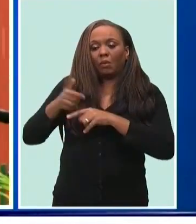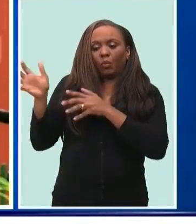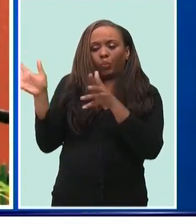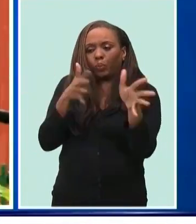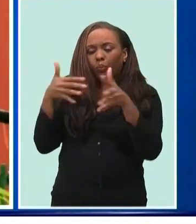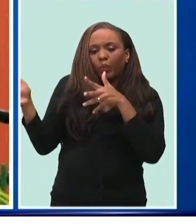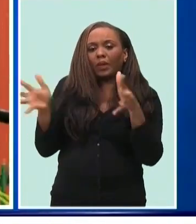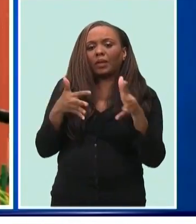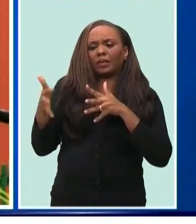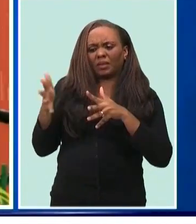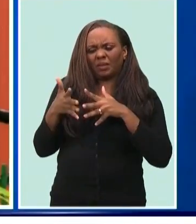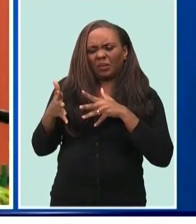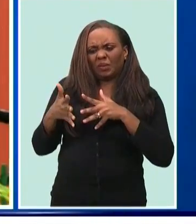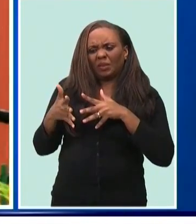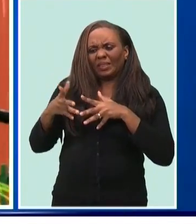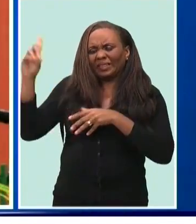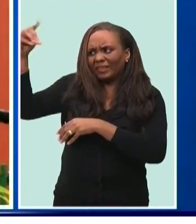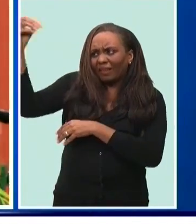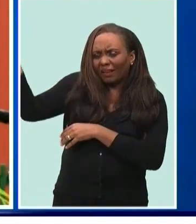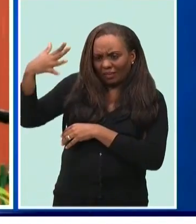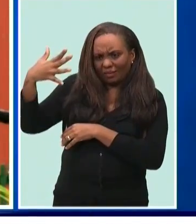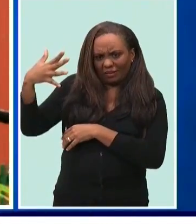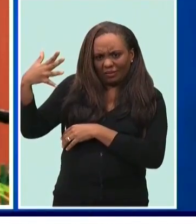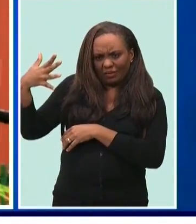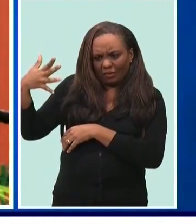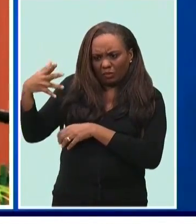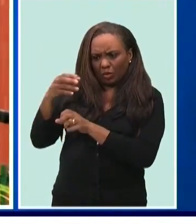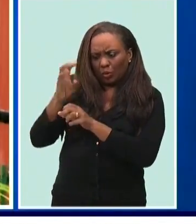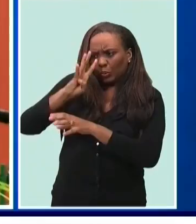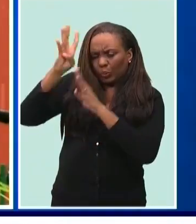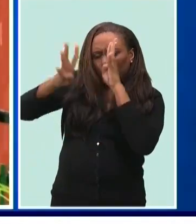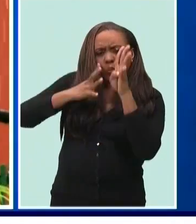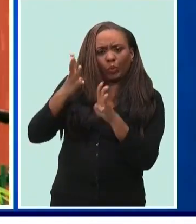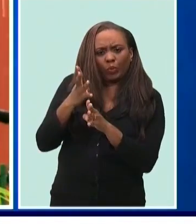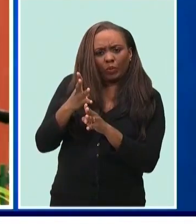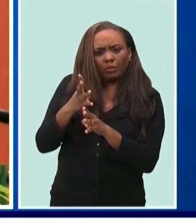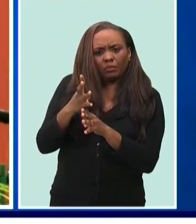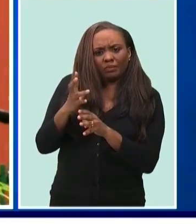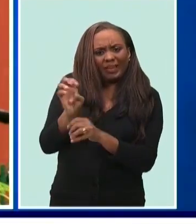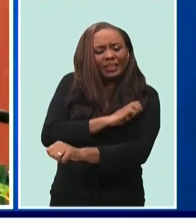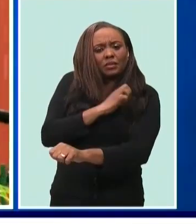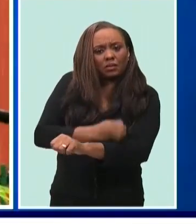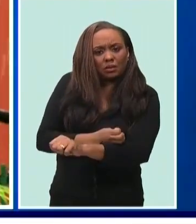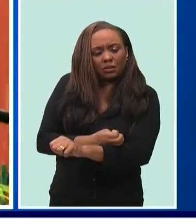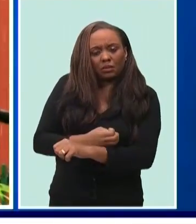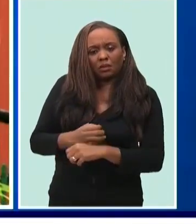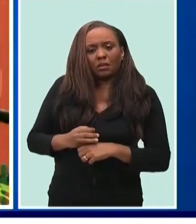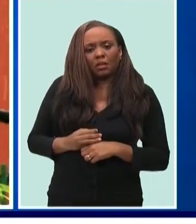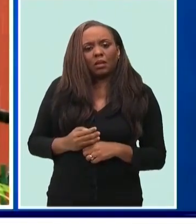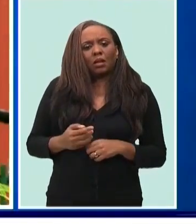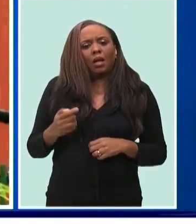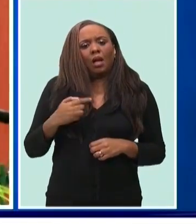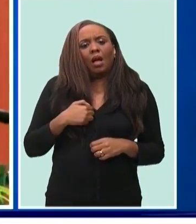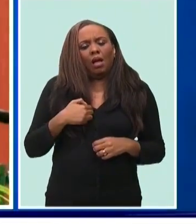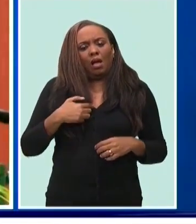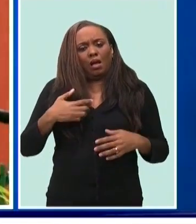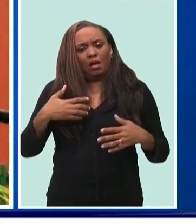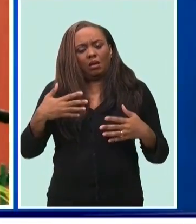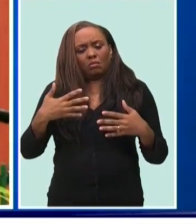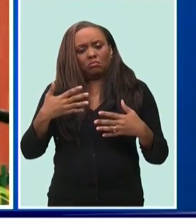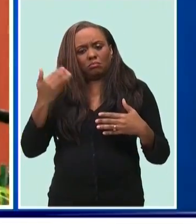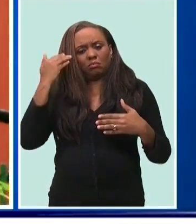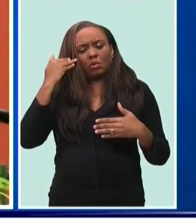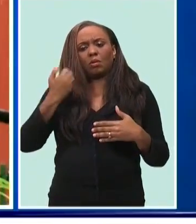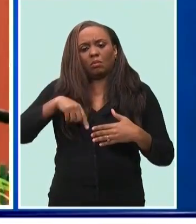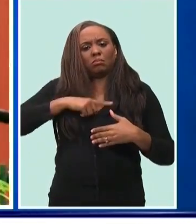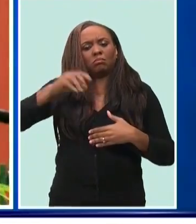on the way here, made me realize that we really have not even begun to tap the surface with respect